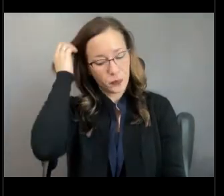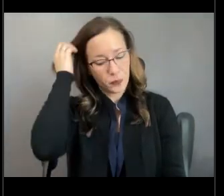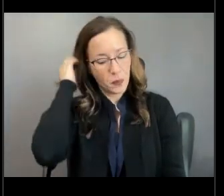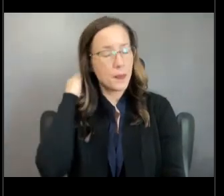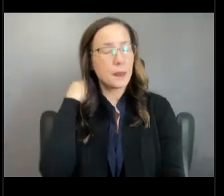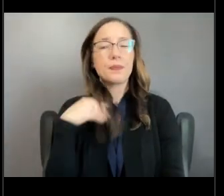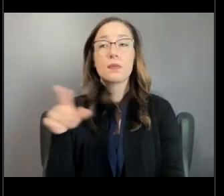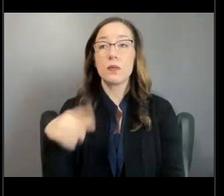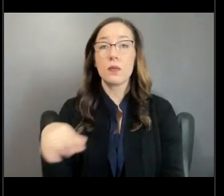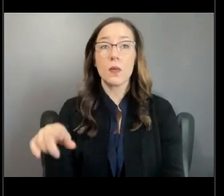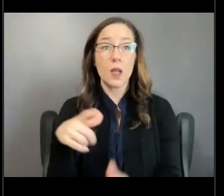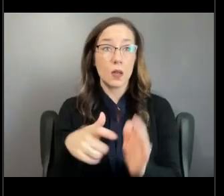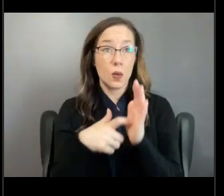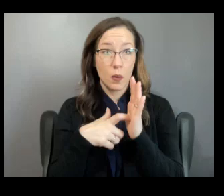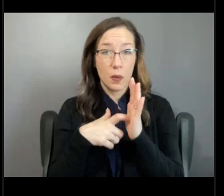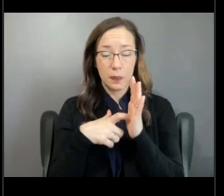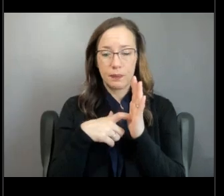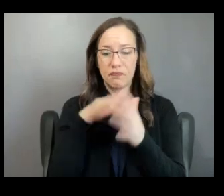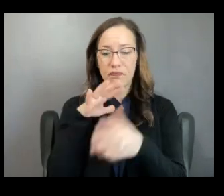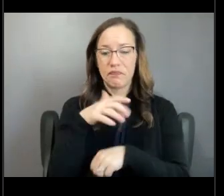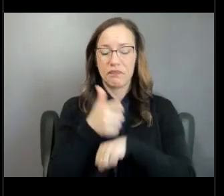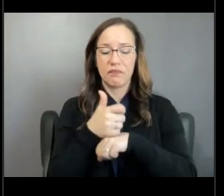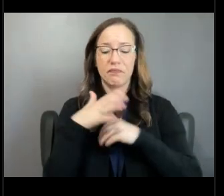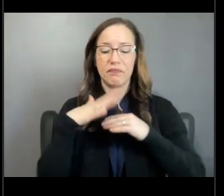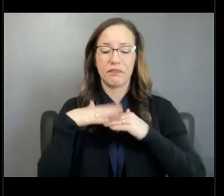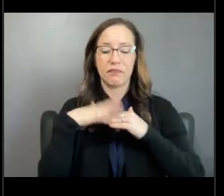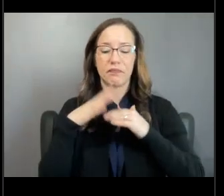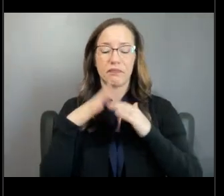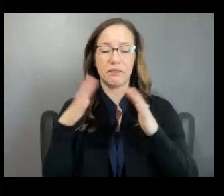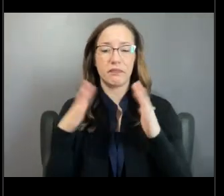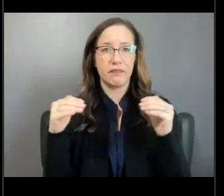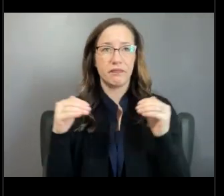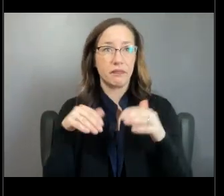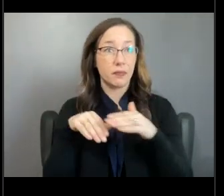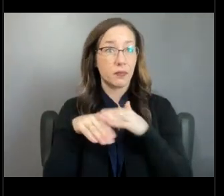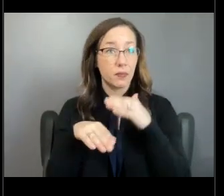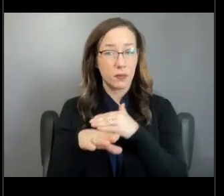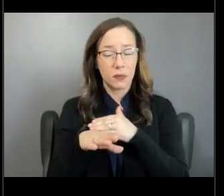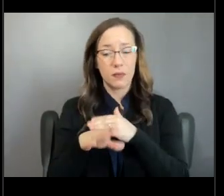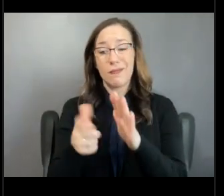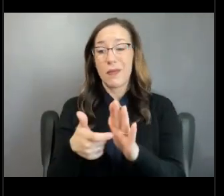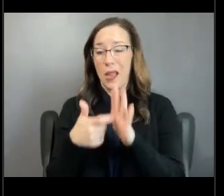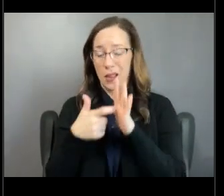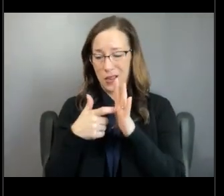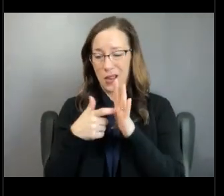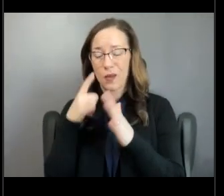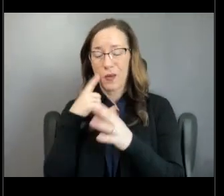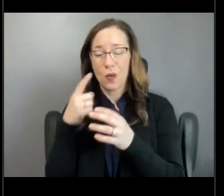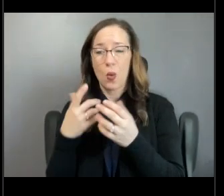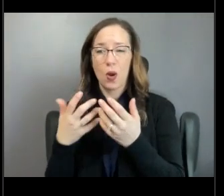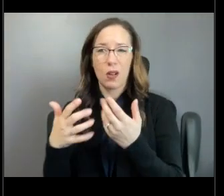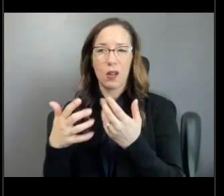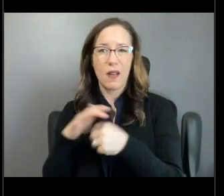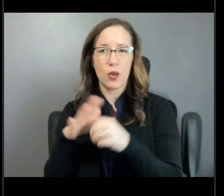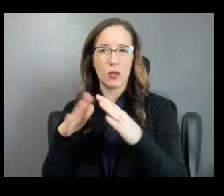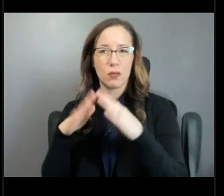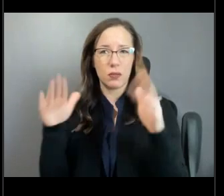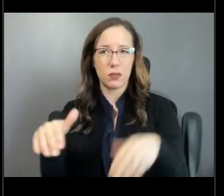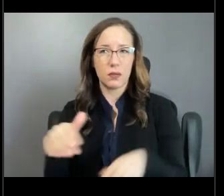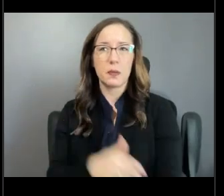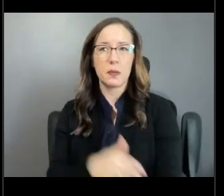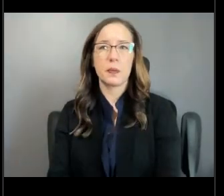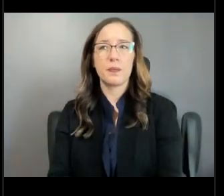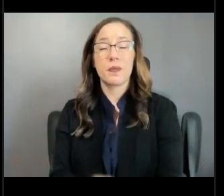These requirements establish the minimal levels of accessibility mandated for covered dwellings.